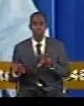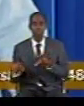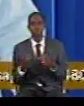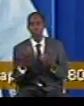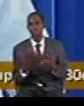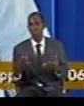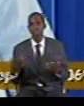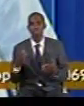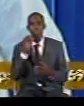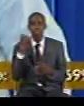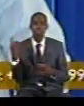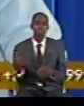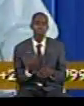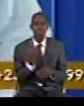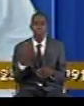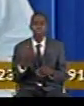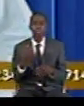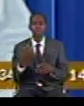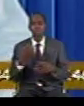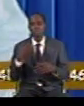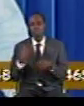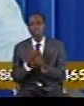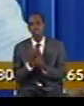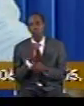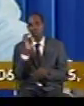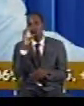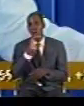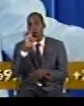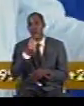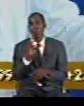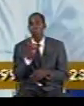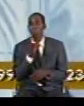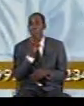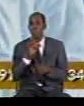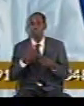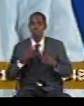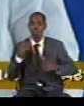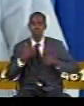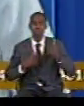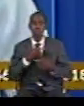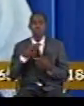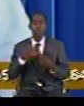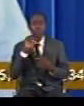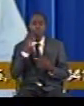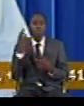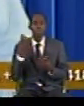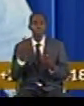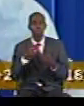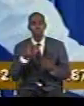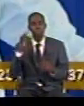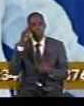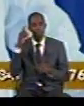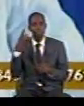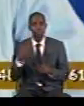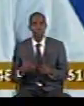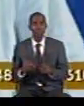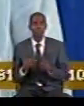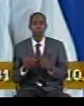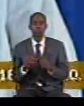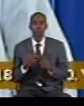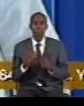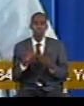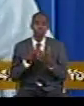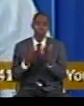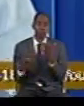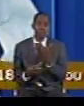always boil water before she bath. So when she was coming for the global crusade, on the way she was praying and